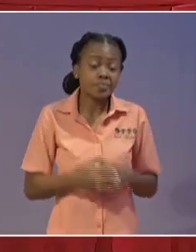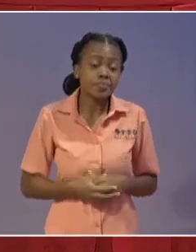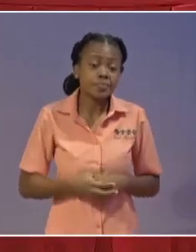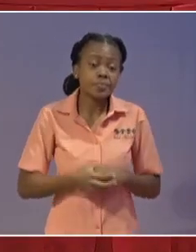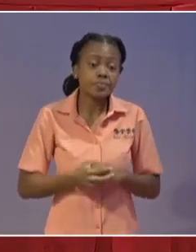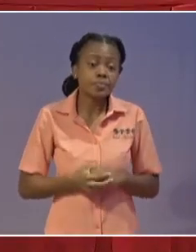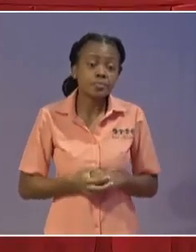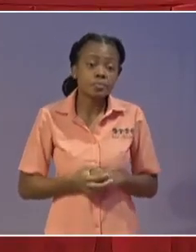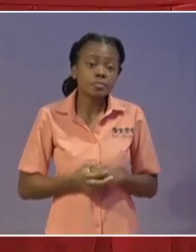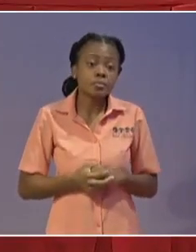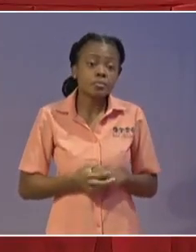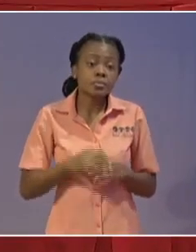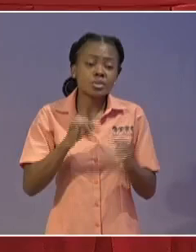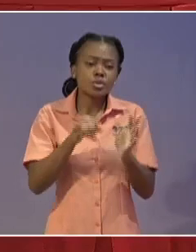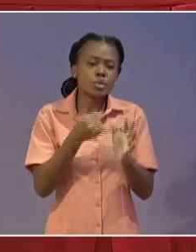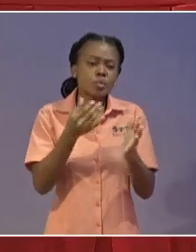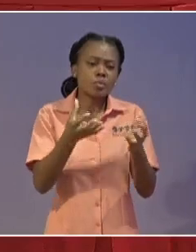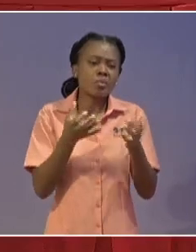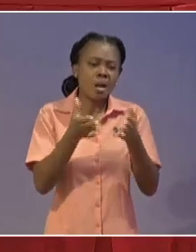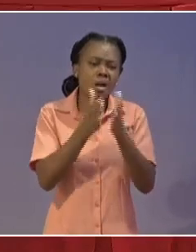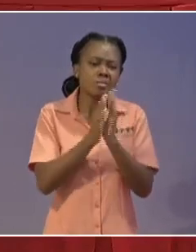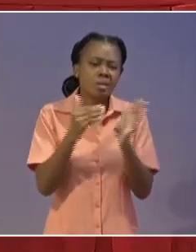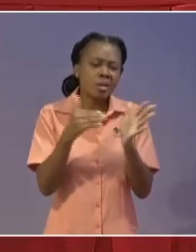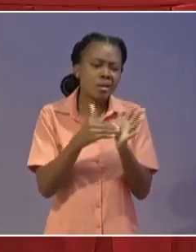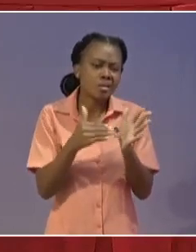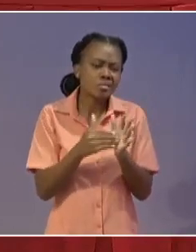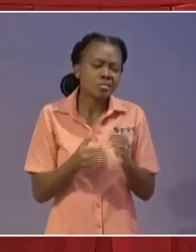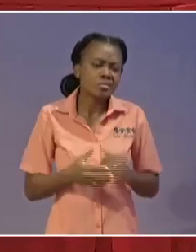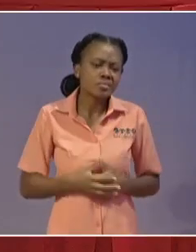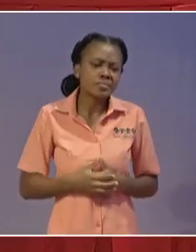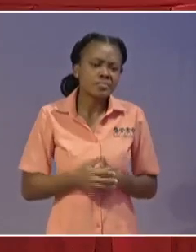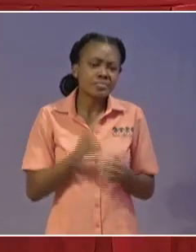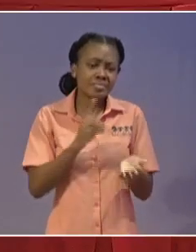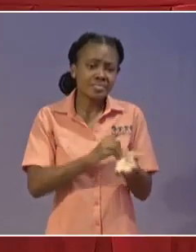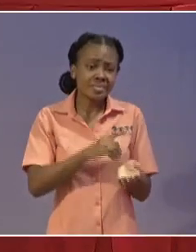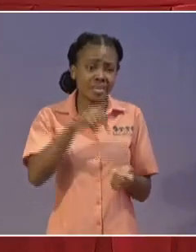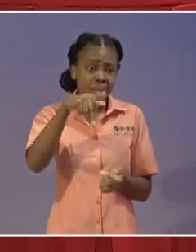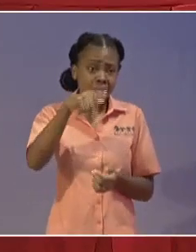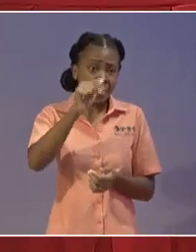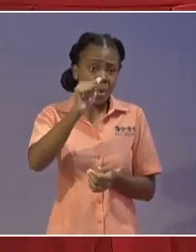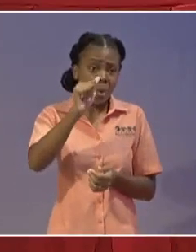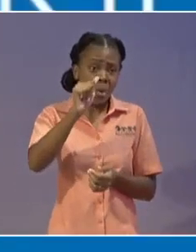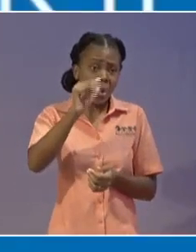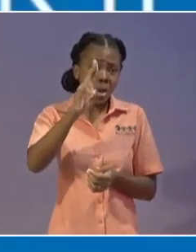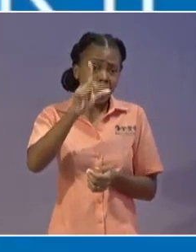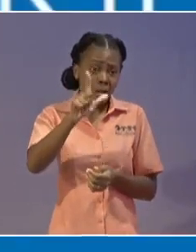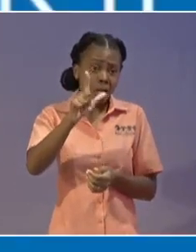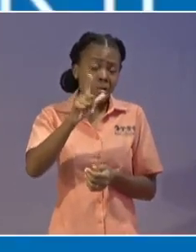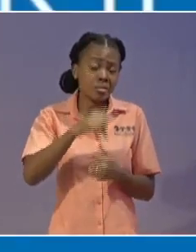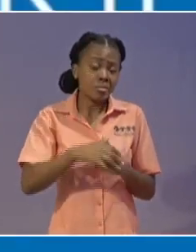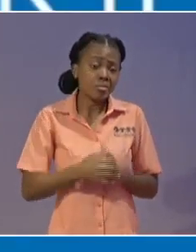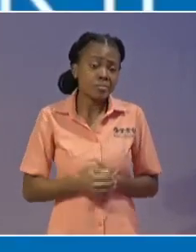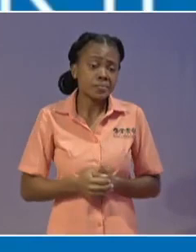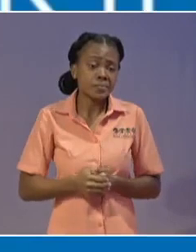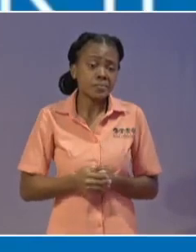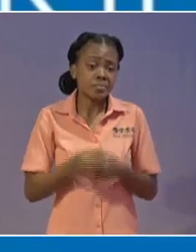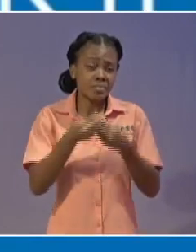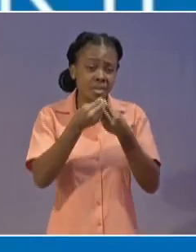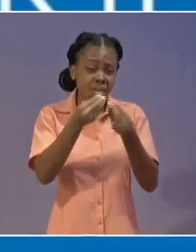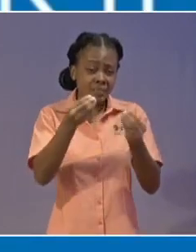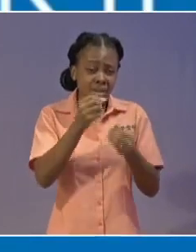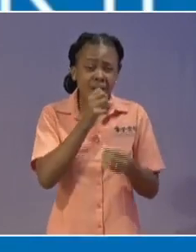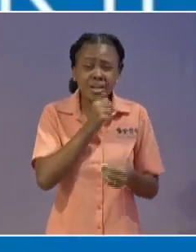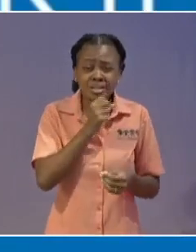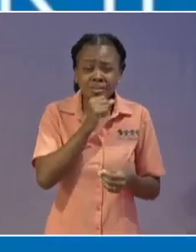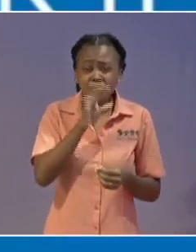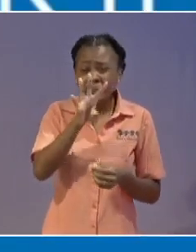up again with Dr. Paul. And Dr. Paul, you give the ages of 4 of 3, 5. I think you missed